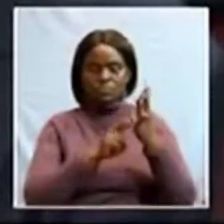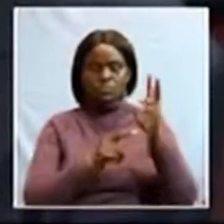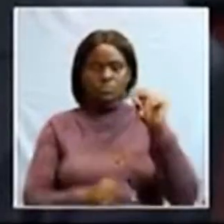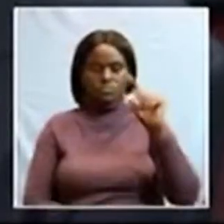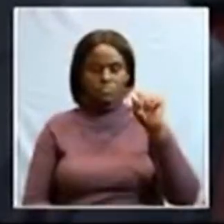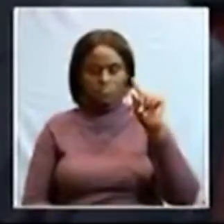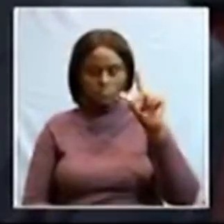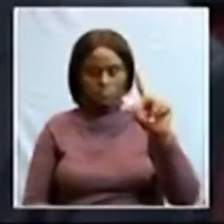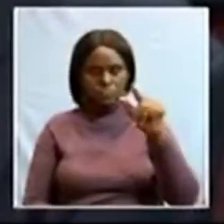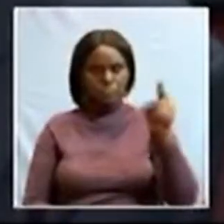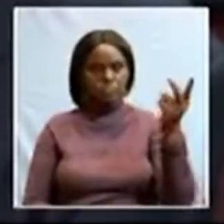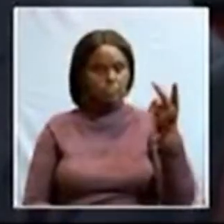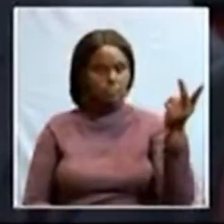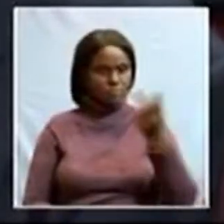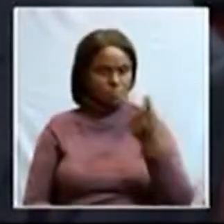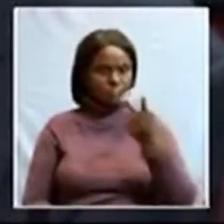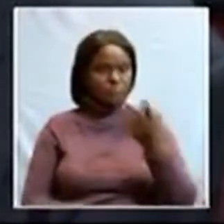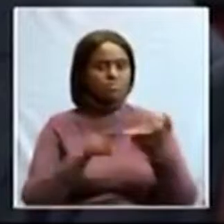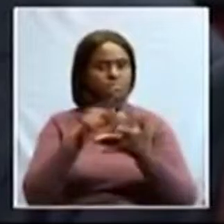which we paid the two.